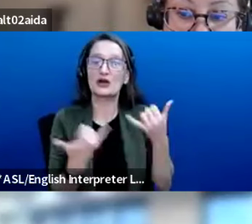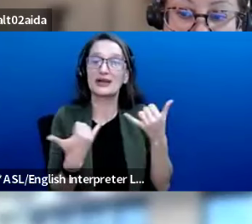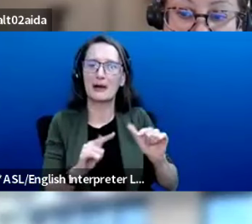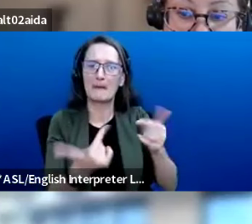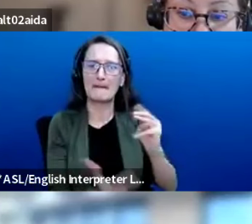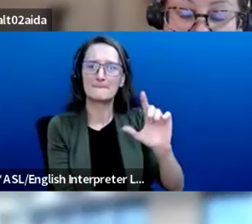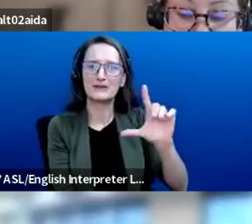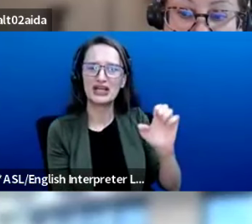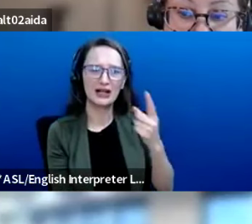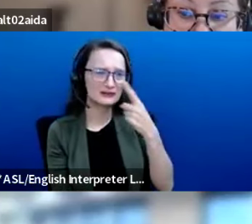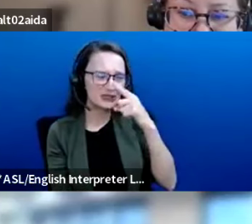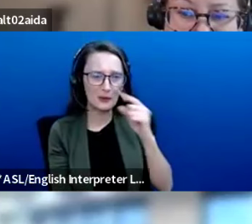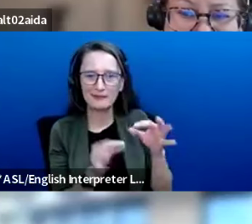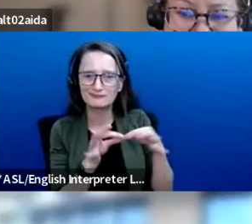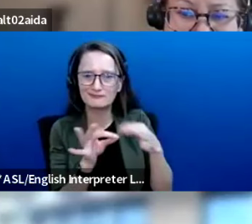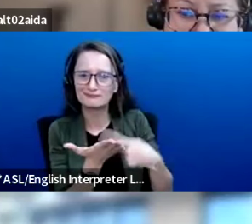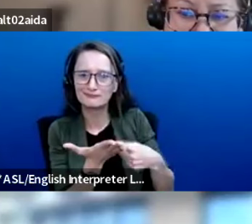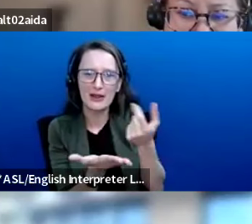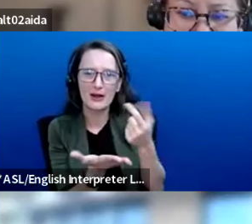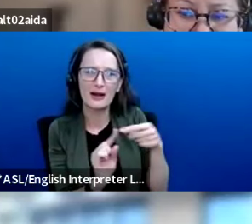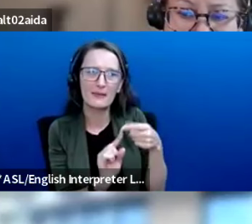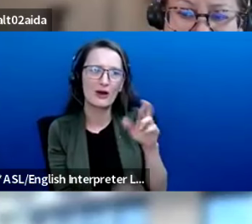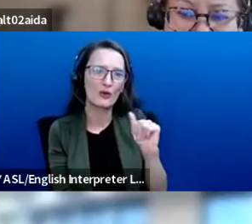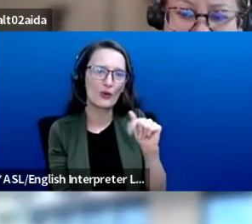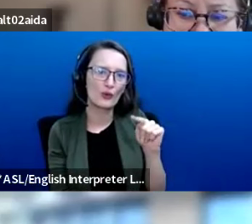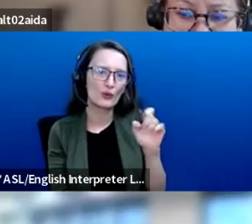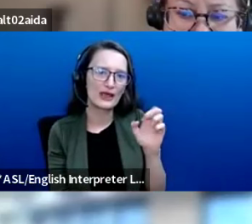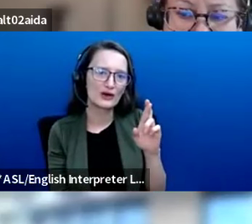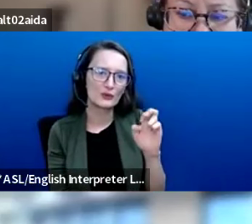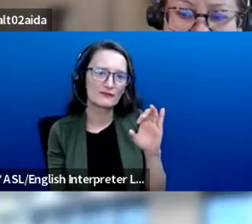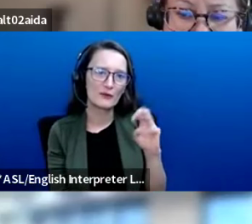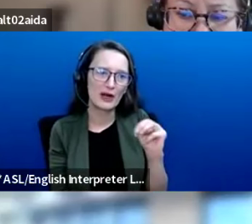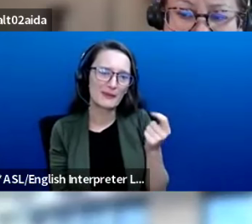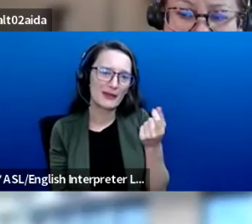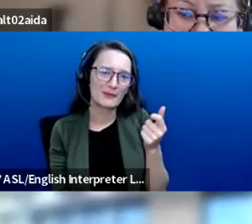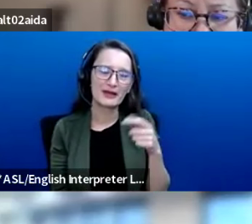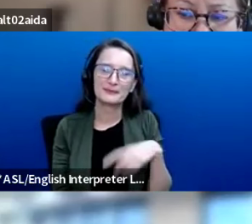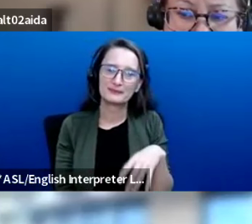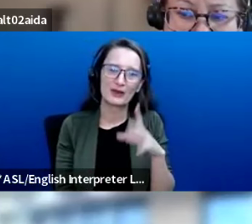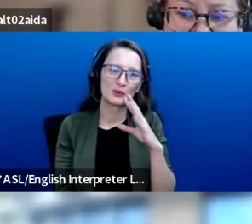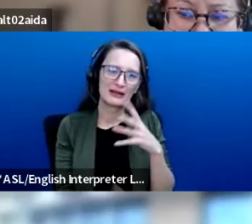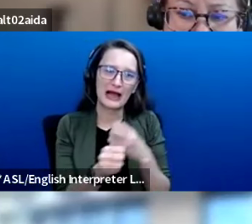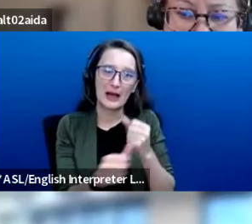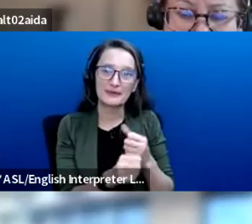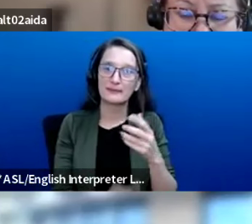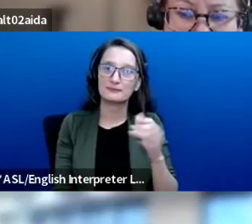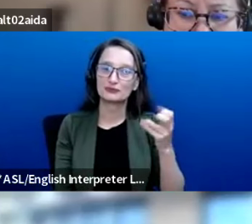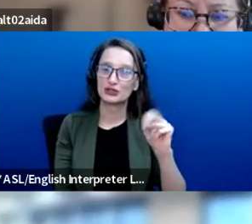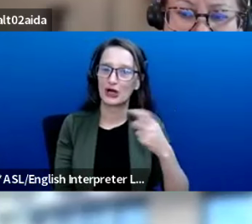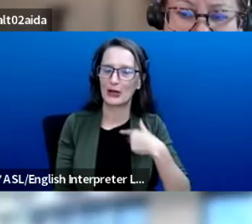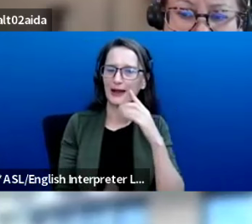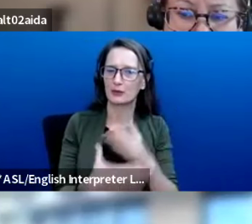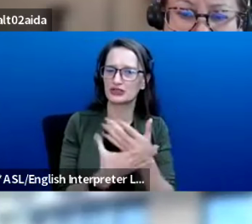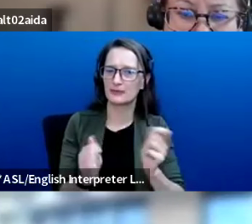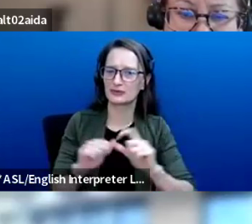reform a little bit and give people updates on some things. So I'm going to kind of share my screen real quickly for some